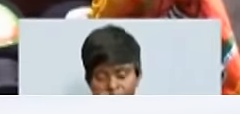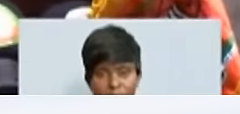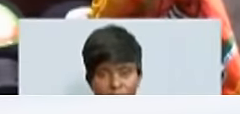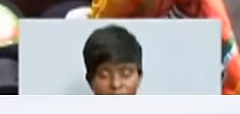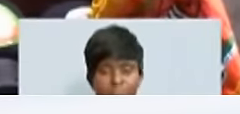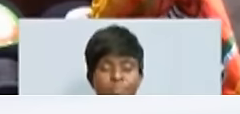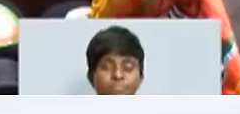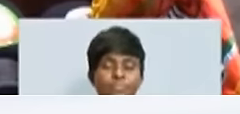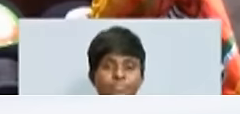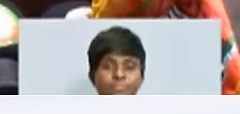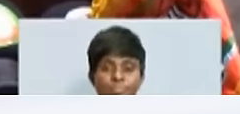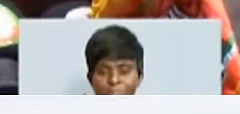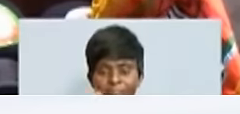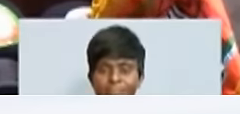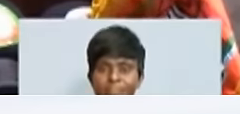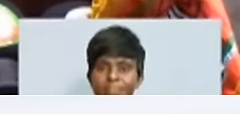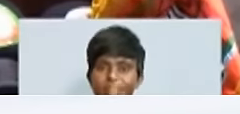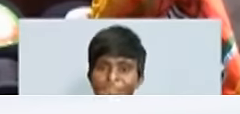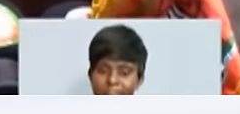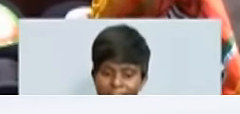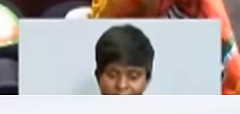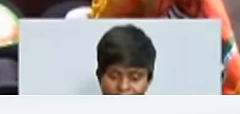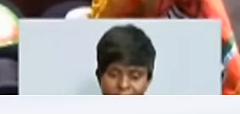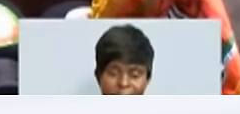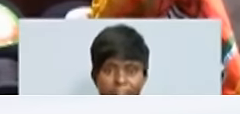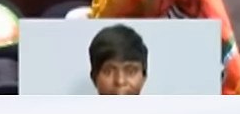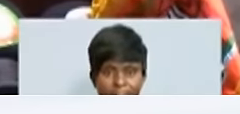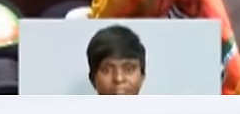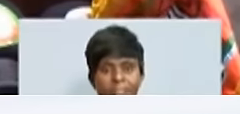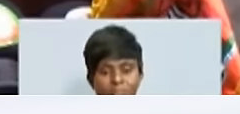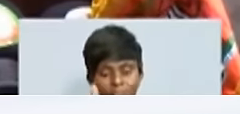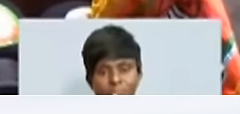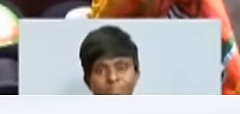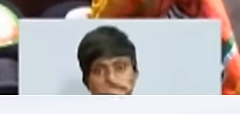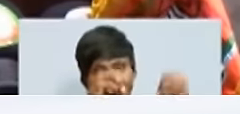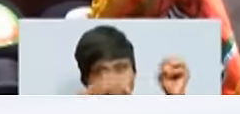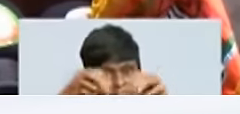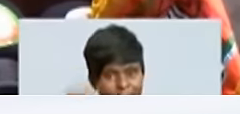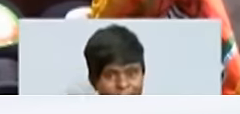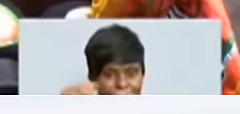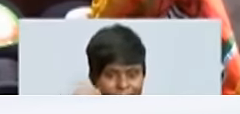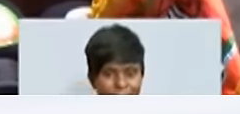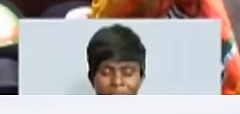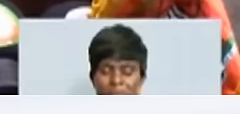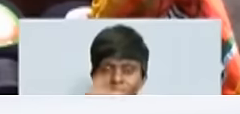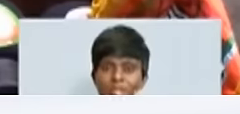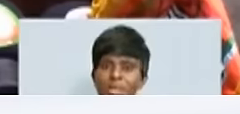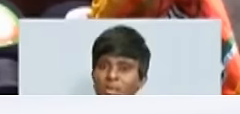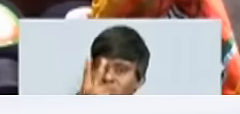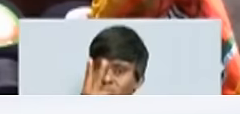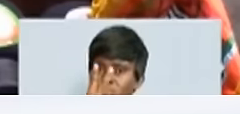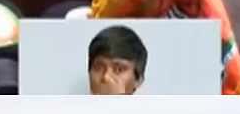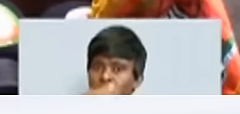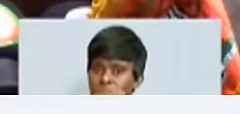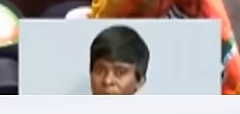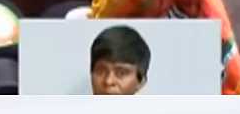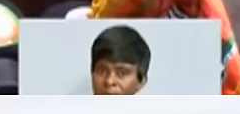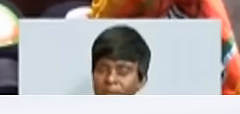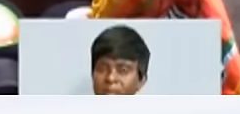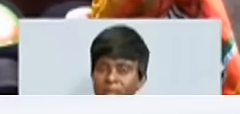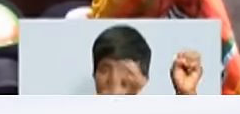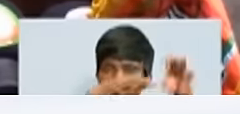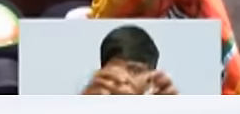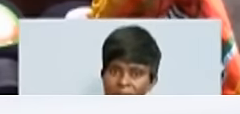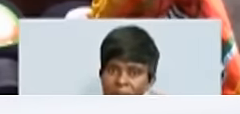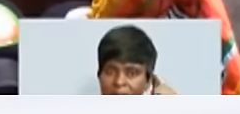together to ensure food security, energy security, two double tragedies, energy